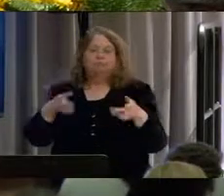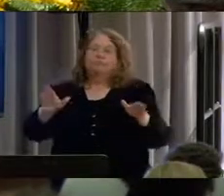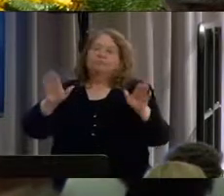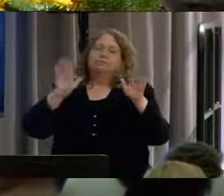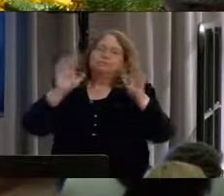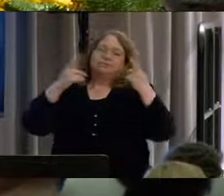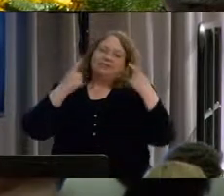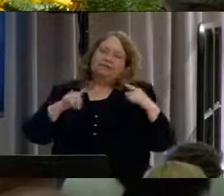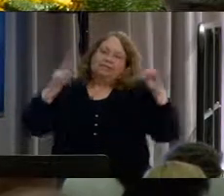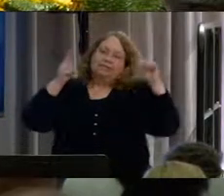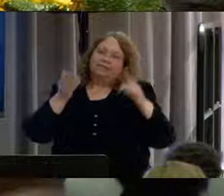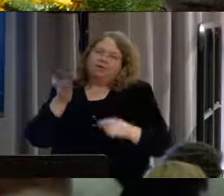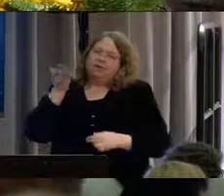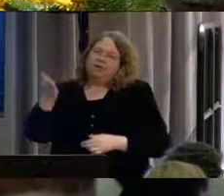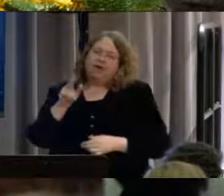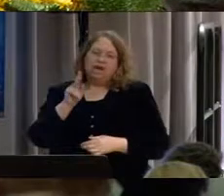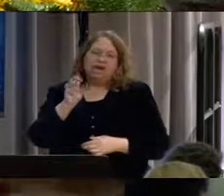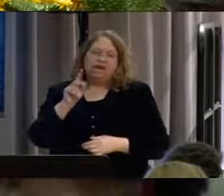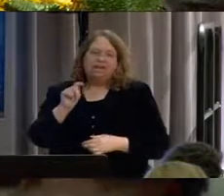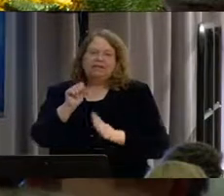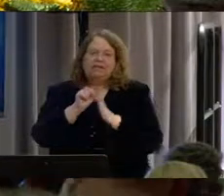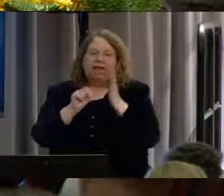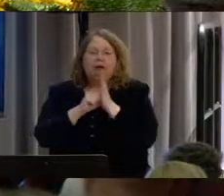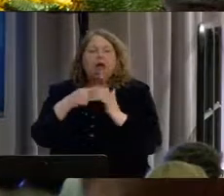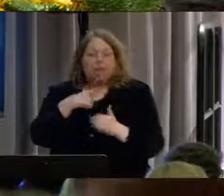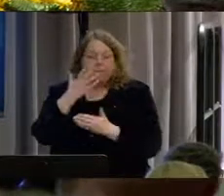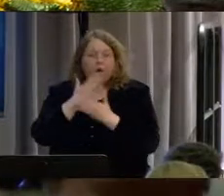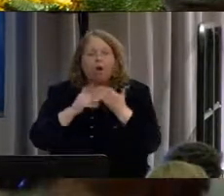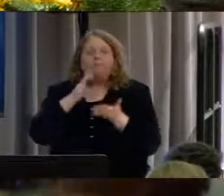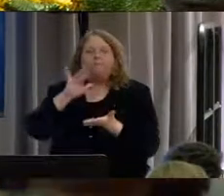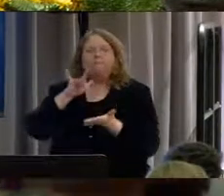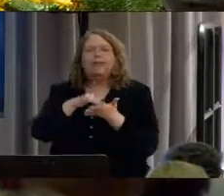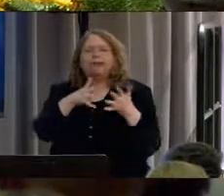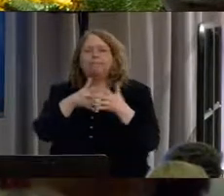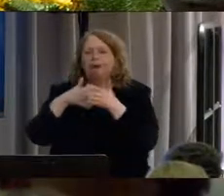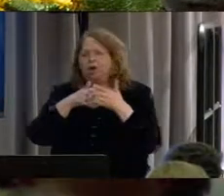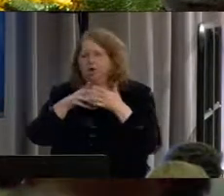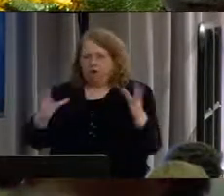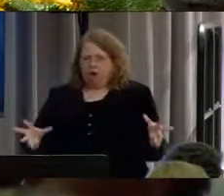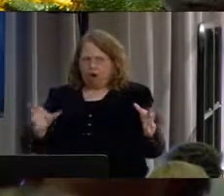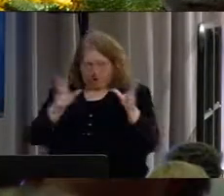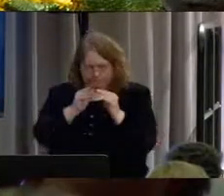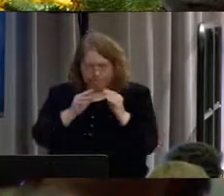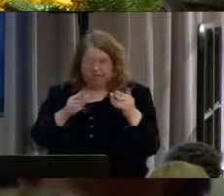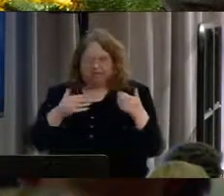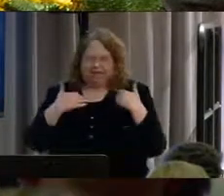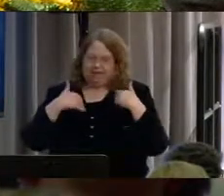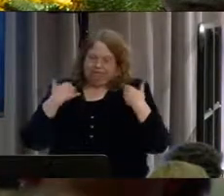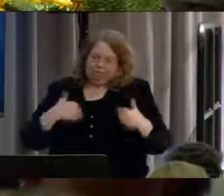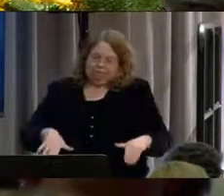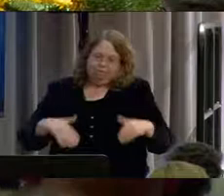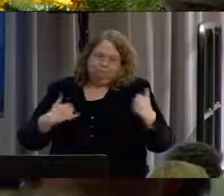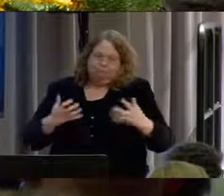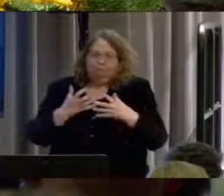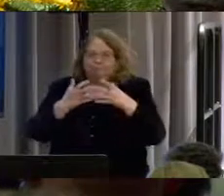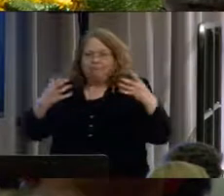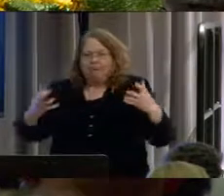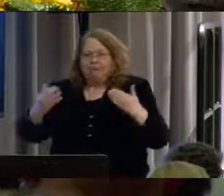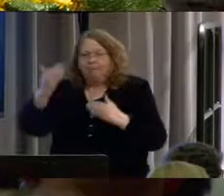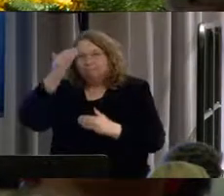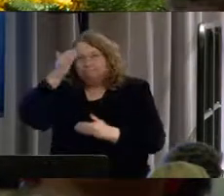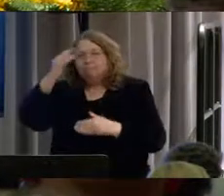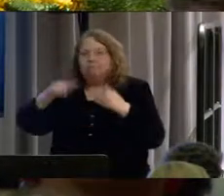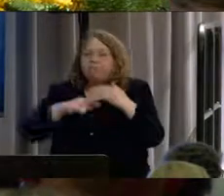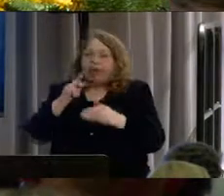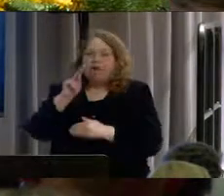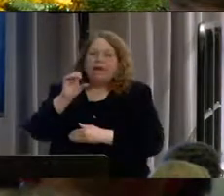phenomenally successful there. I was part of the Mid-American Conference and had a lot of knowledge of Kent State University